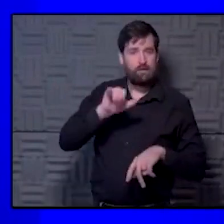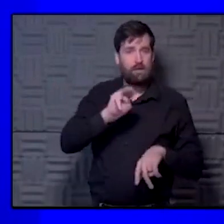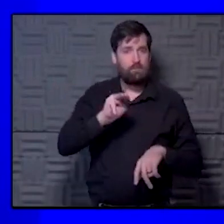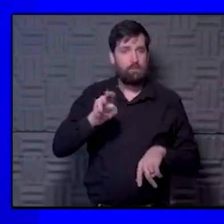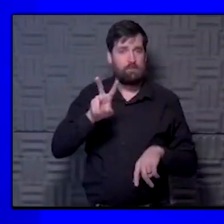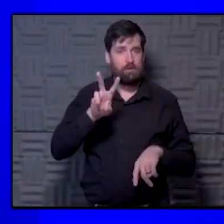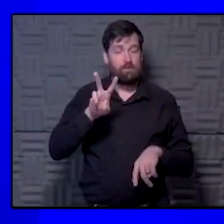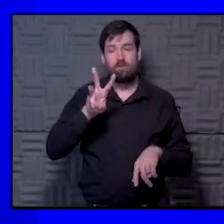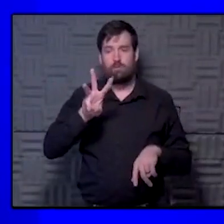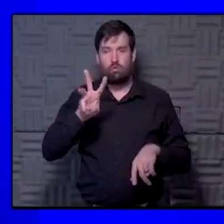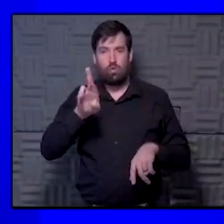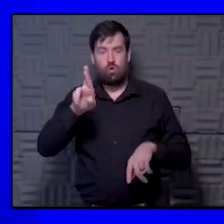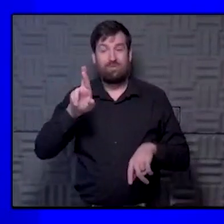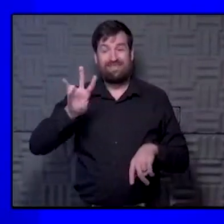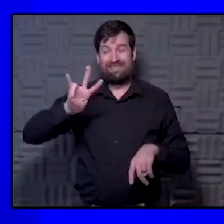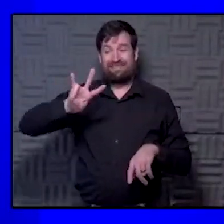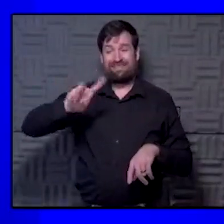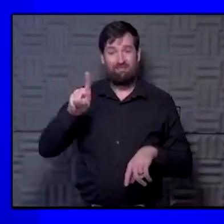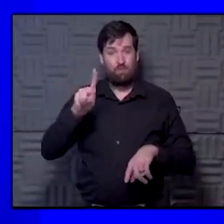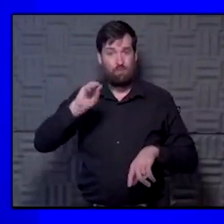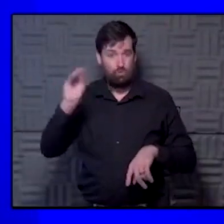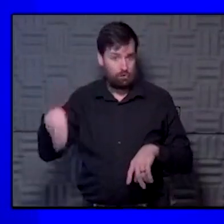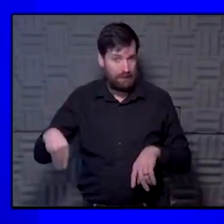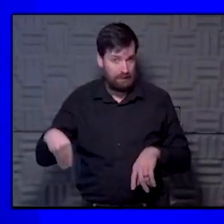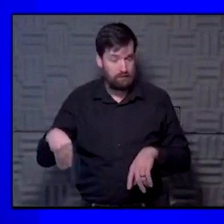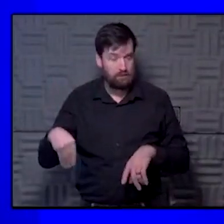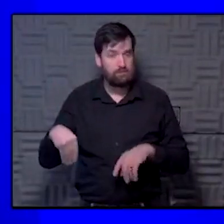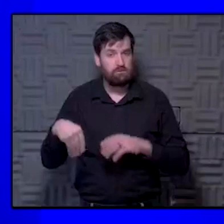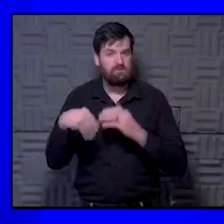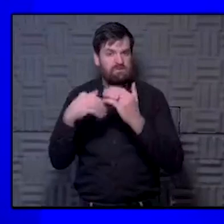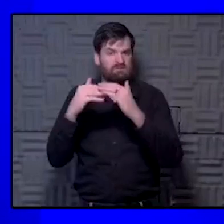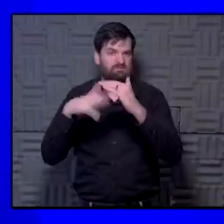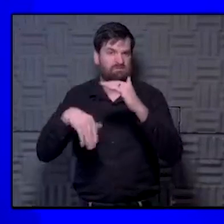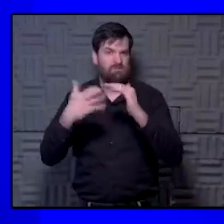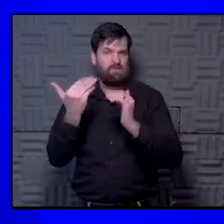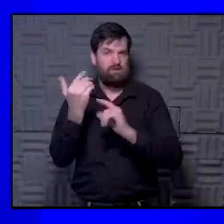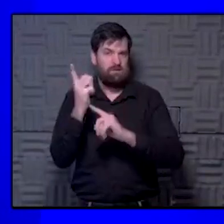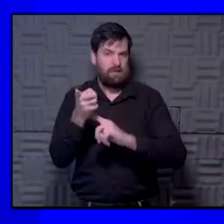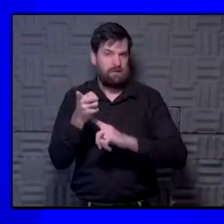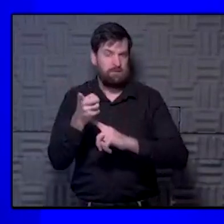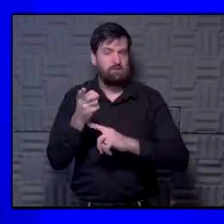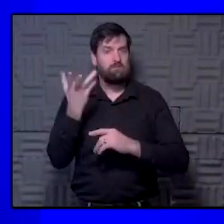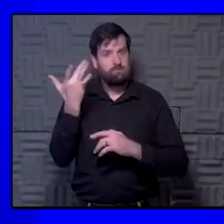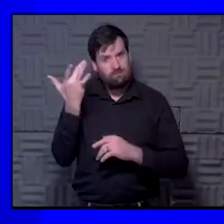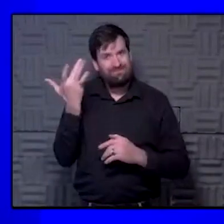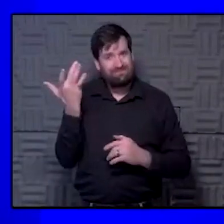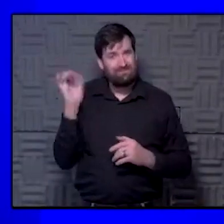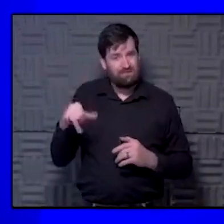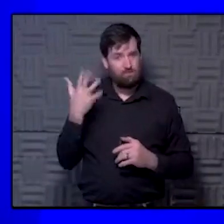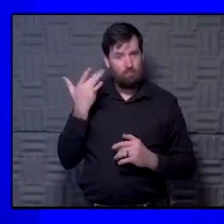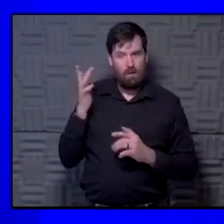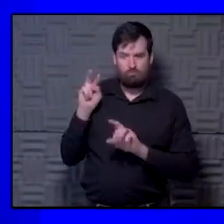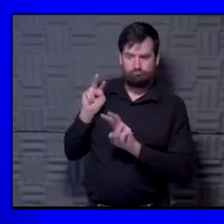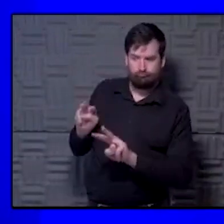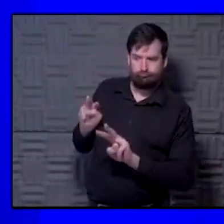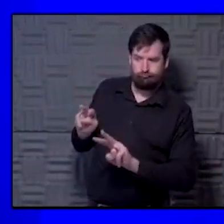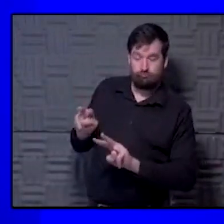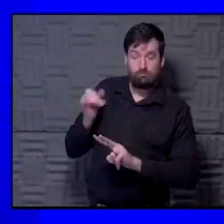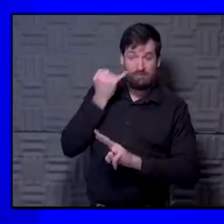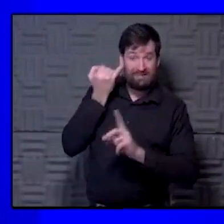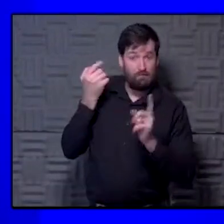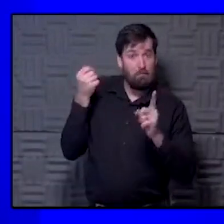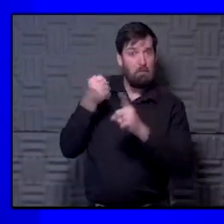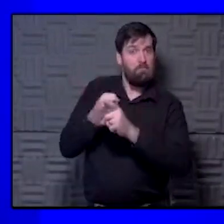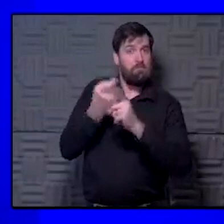report, 71% of those anaphylaxis cases were within 15 minutes. So that's why we're watching people after the vaccination, so that if that does